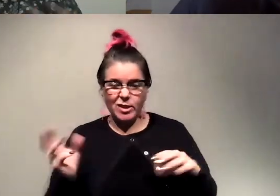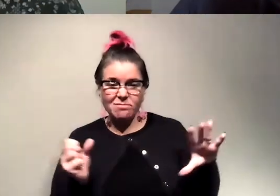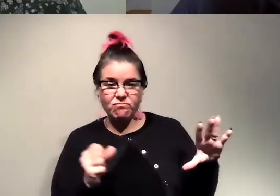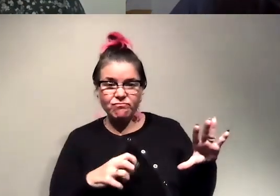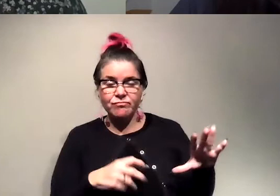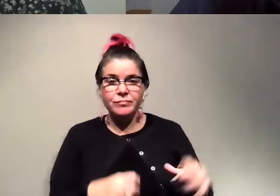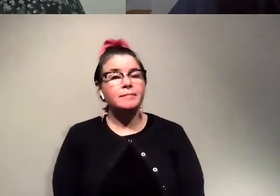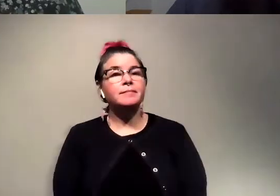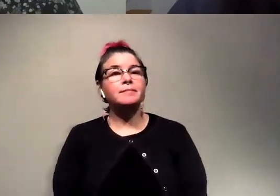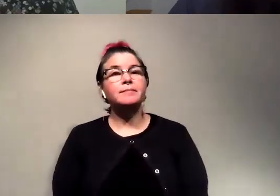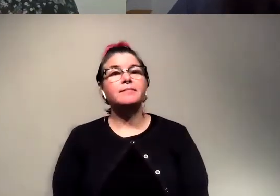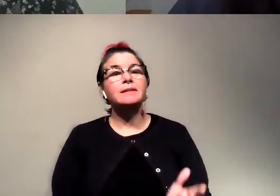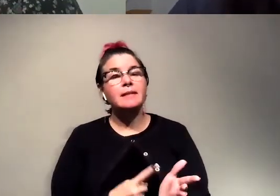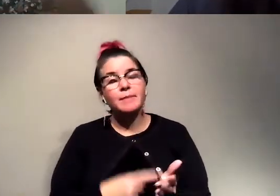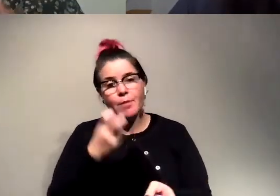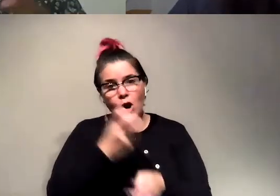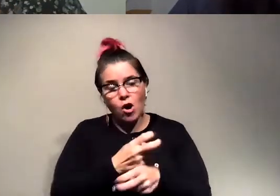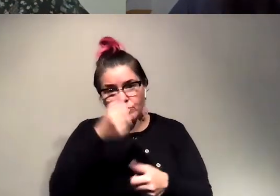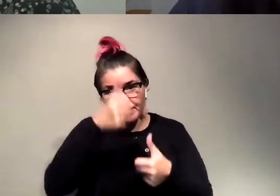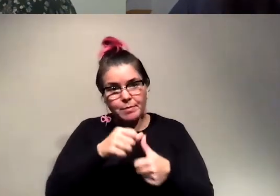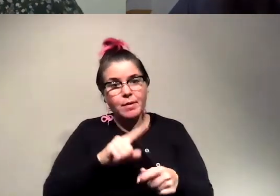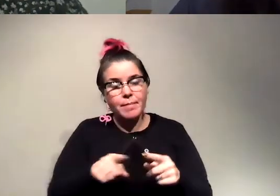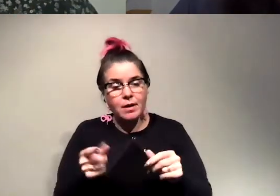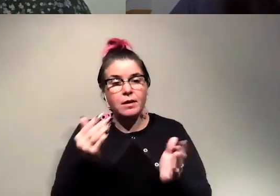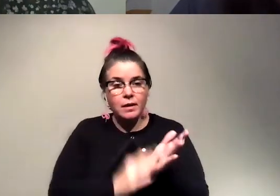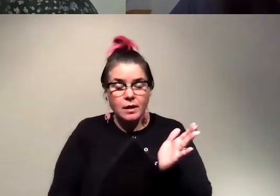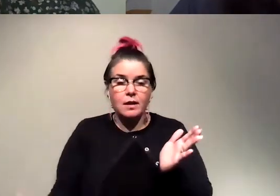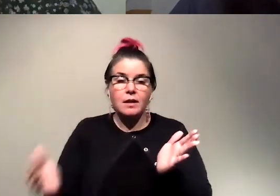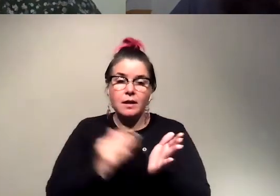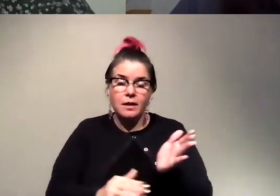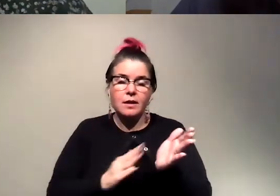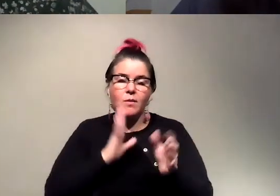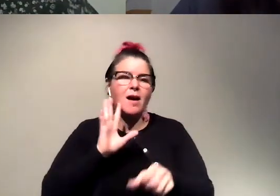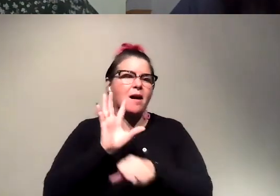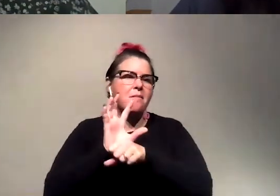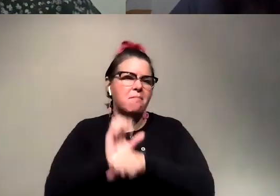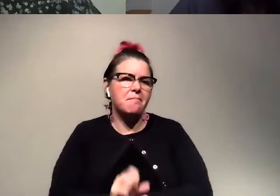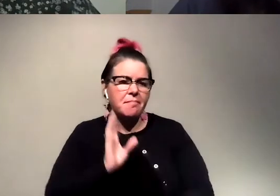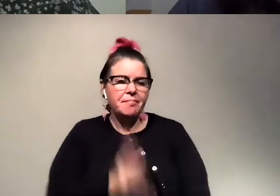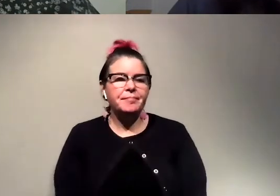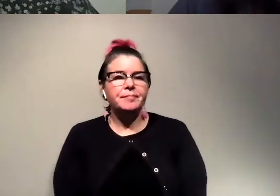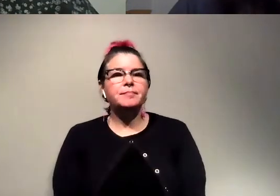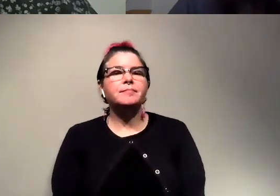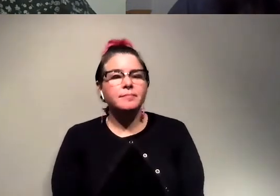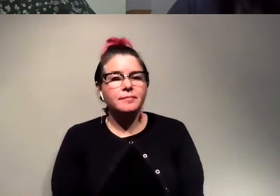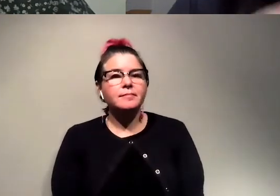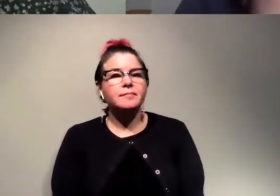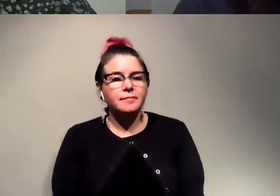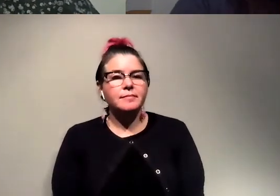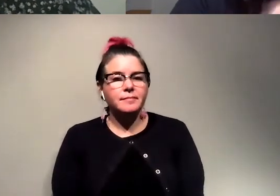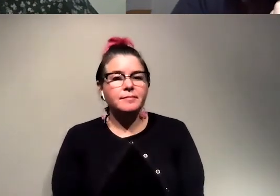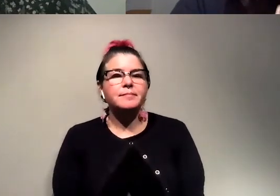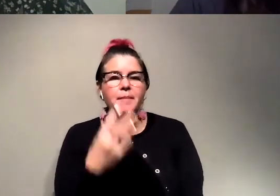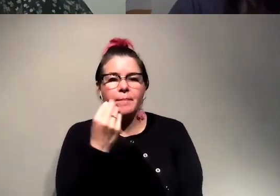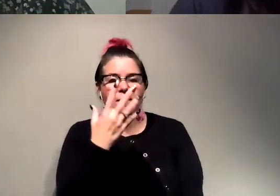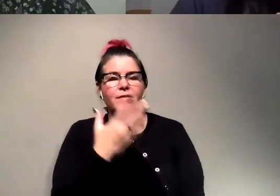sometimes it's a little bit hard to remember that, but as you keep doing it, it's going to become a habit. Great. That is a beautiful thing to